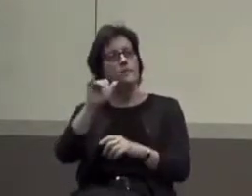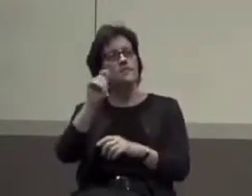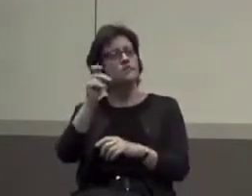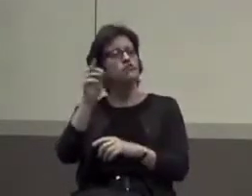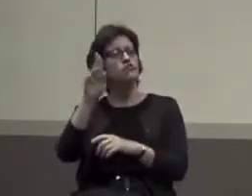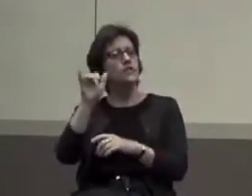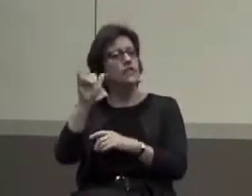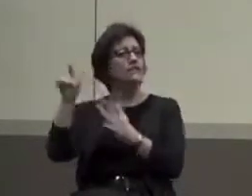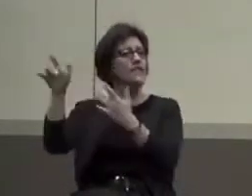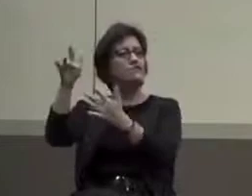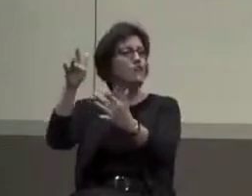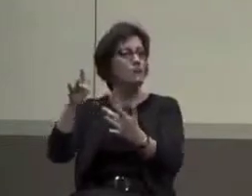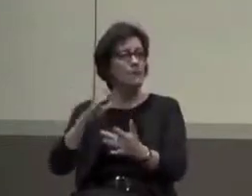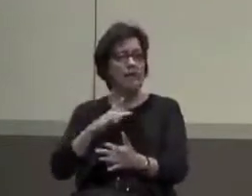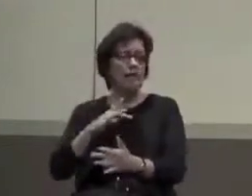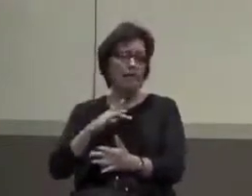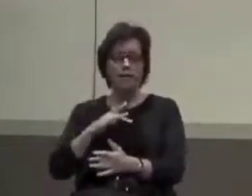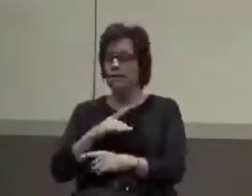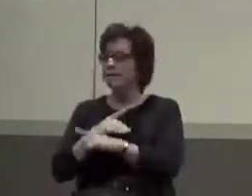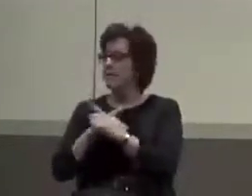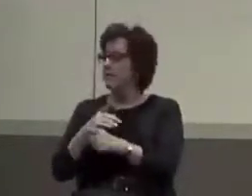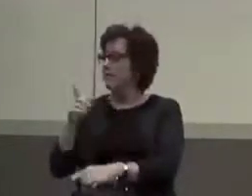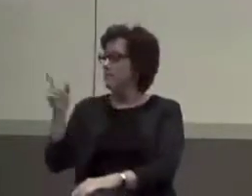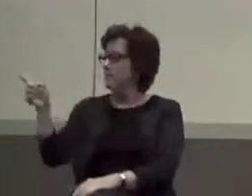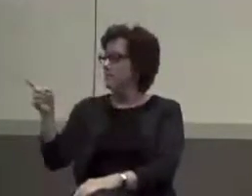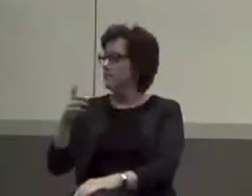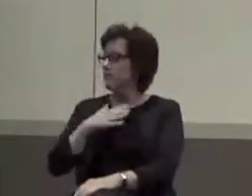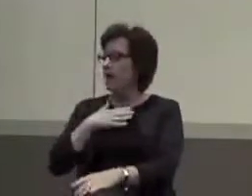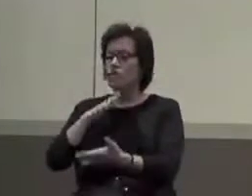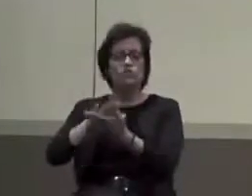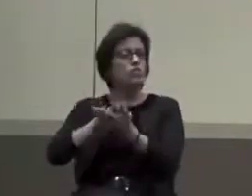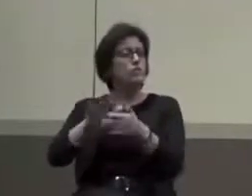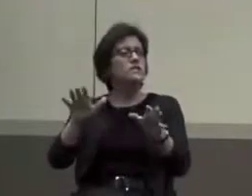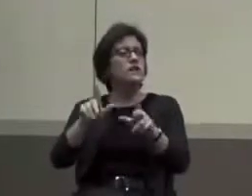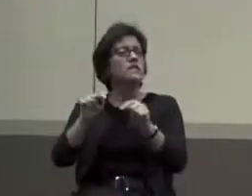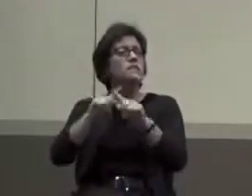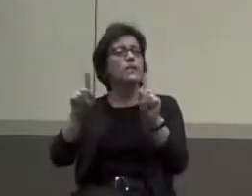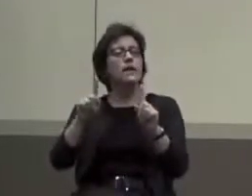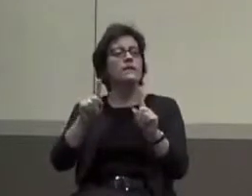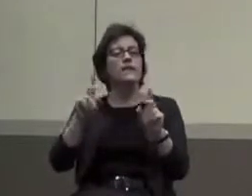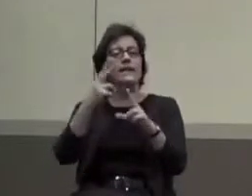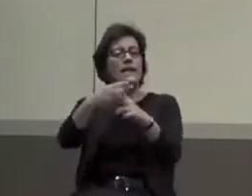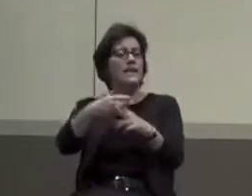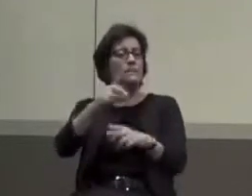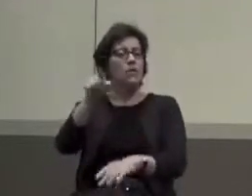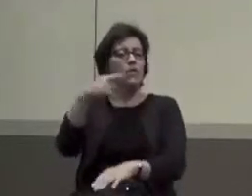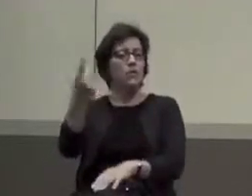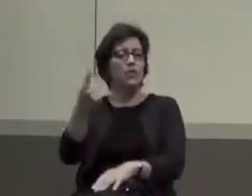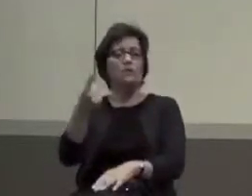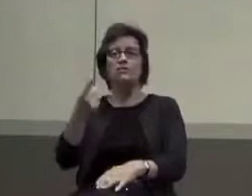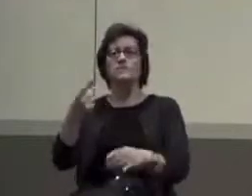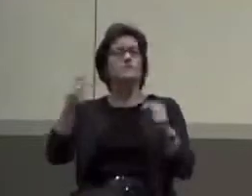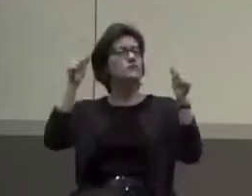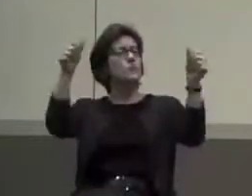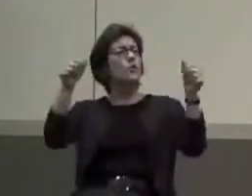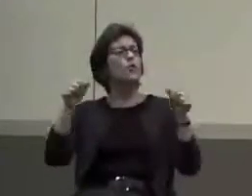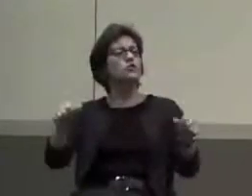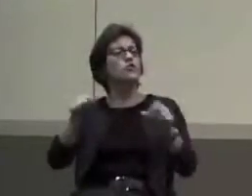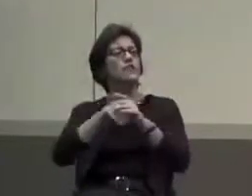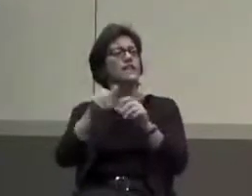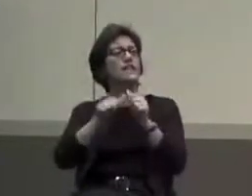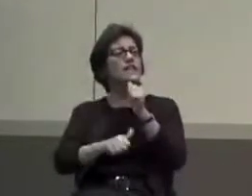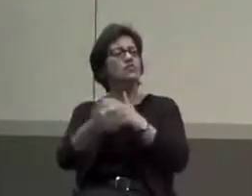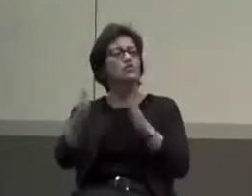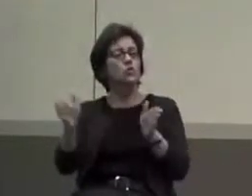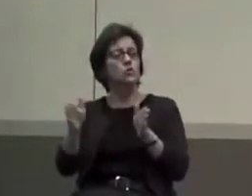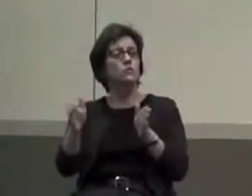Our school does it in name only, so there's a poster in each room, and that's all the school does. And unfortunately, 2 weeks ago, a lady